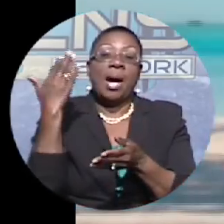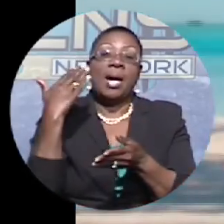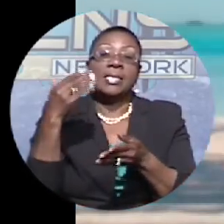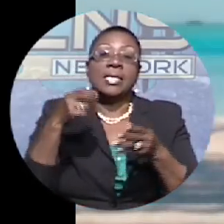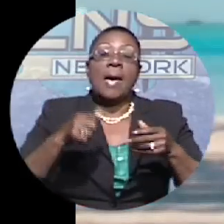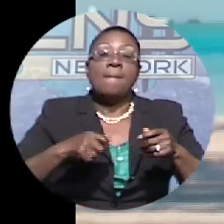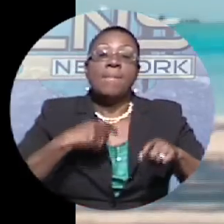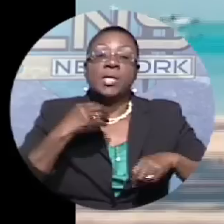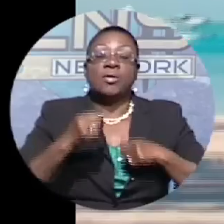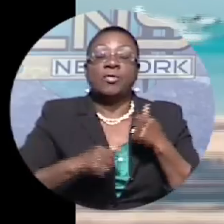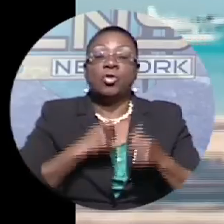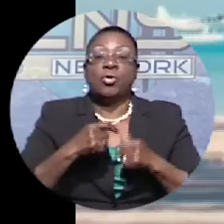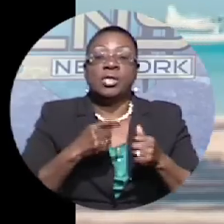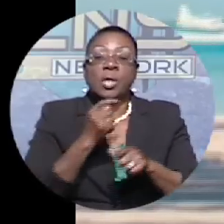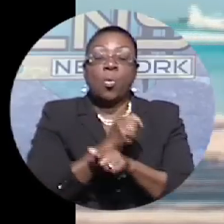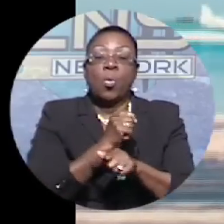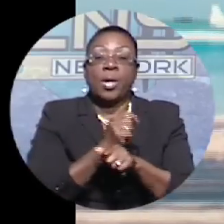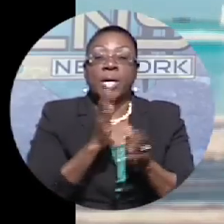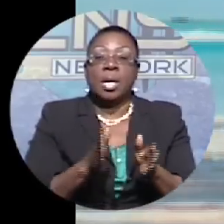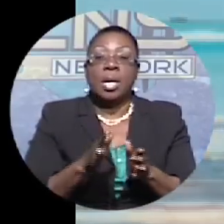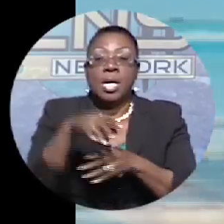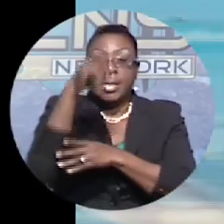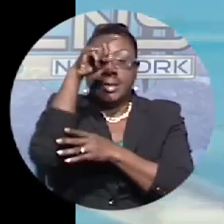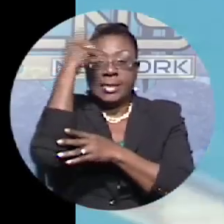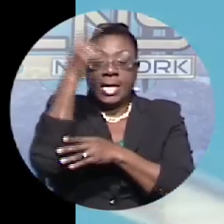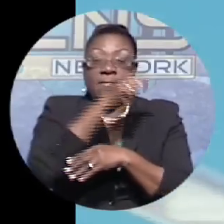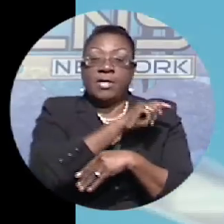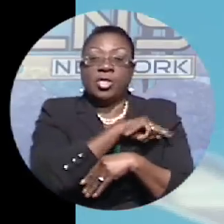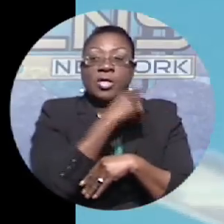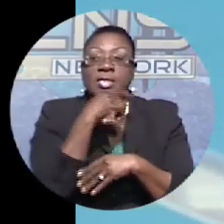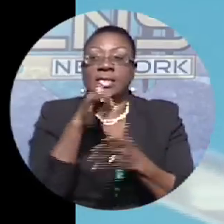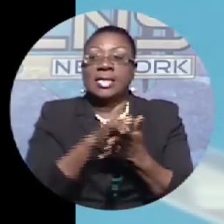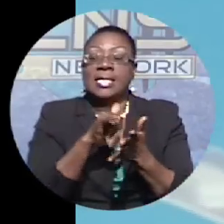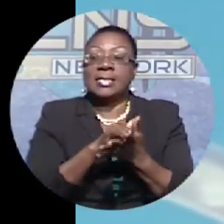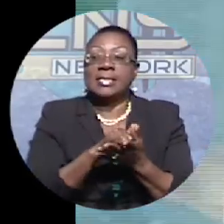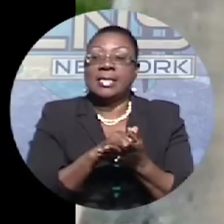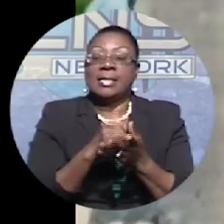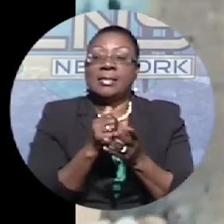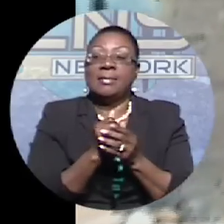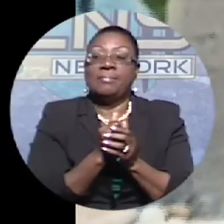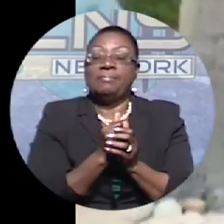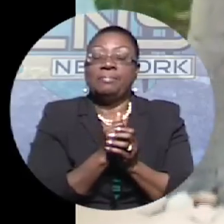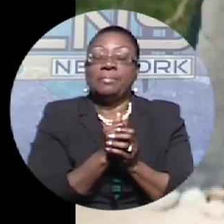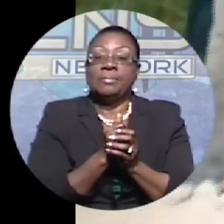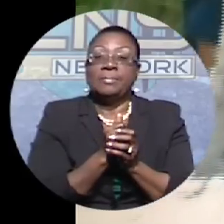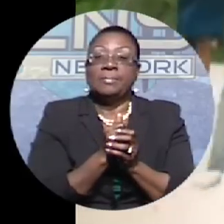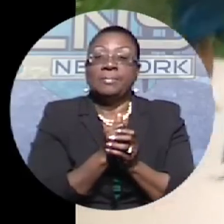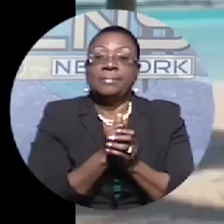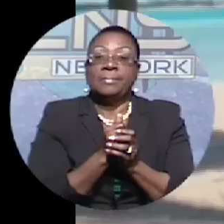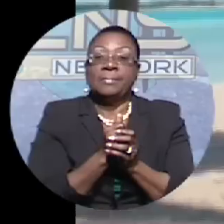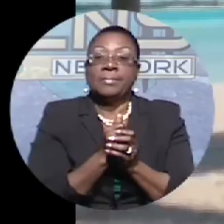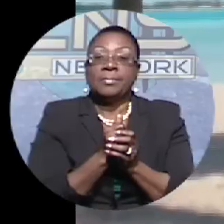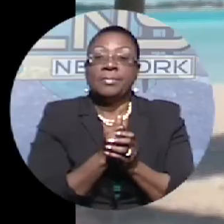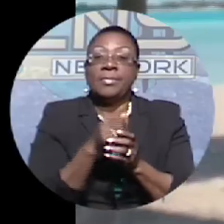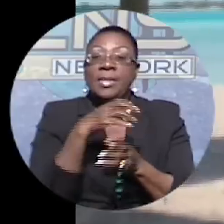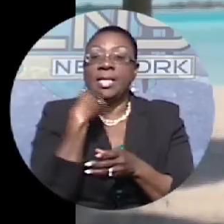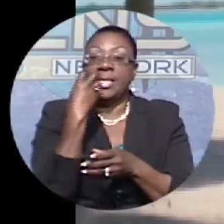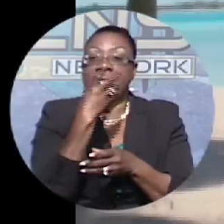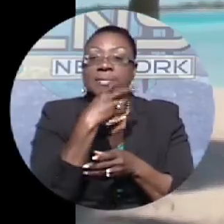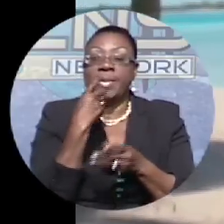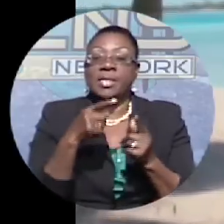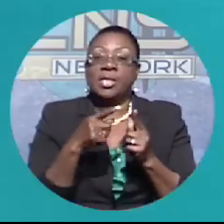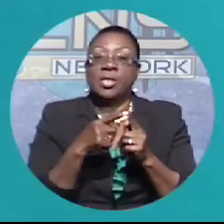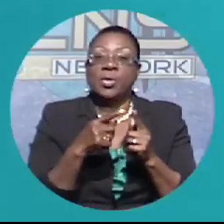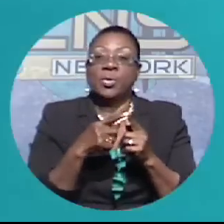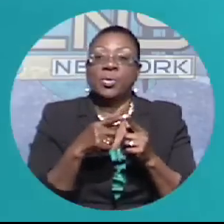employee. Tourism Director General David Johnson spoke with us by phone on the ad's unique concept. It speaks to the essence